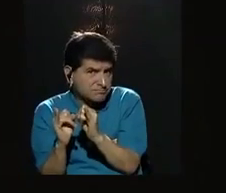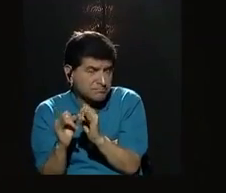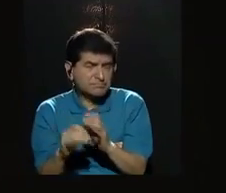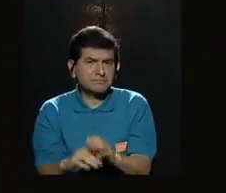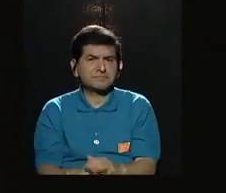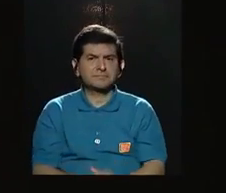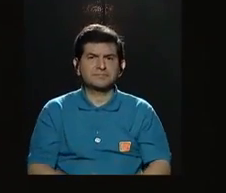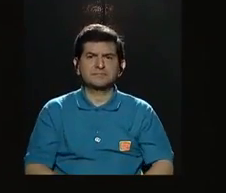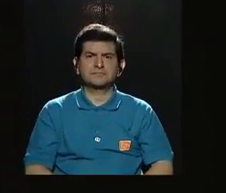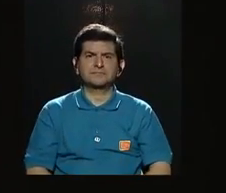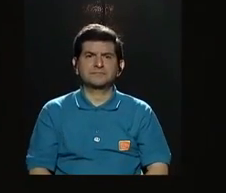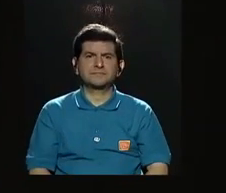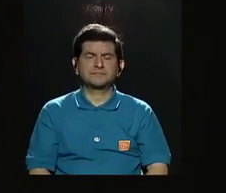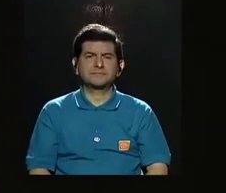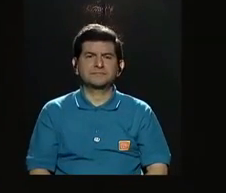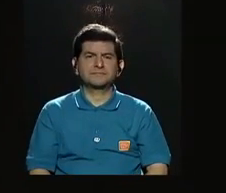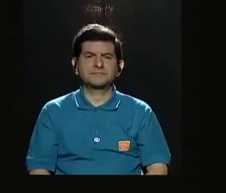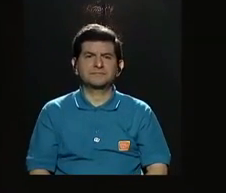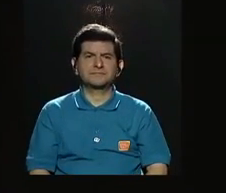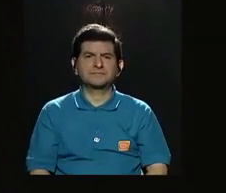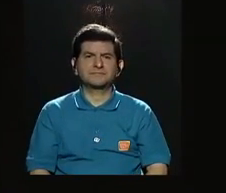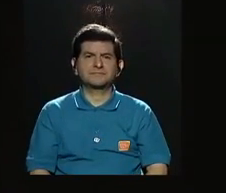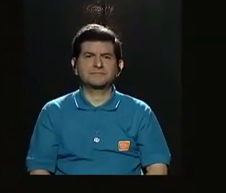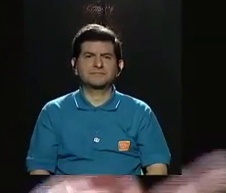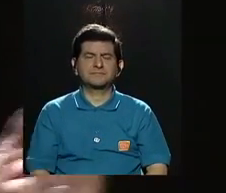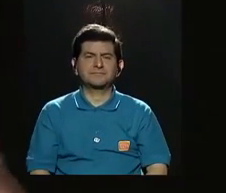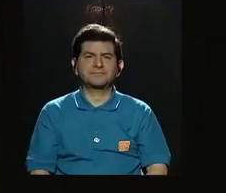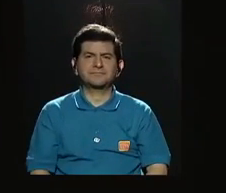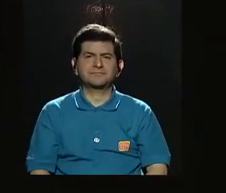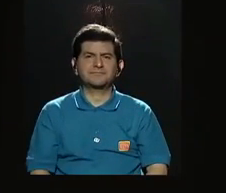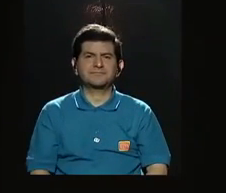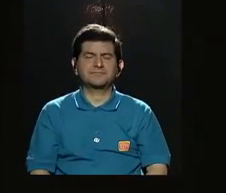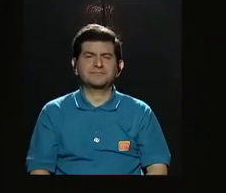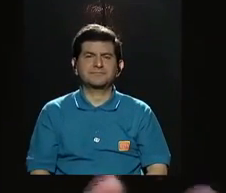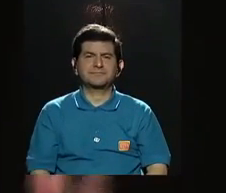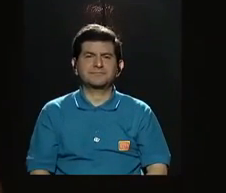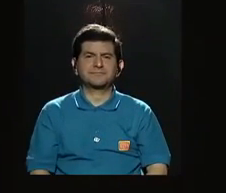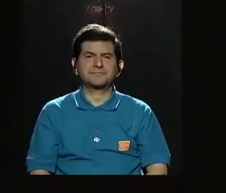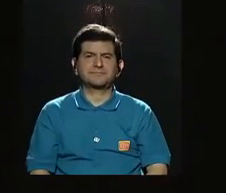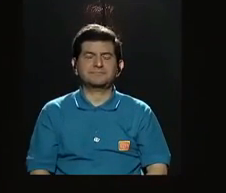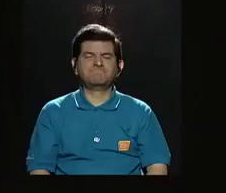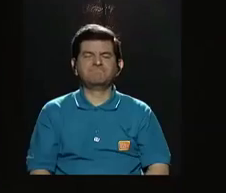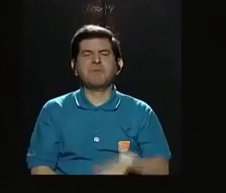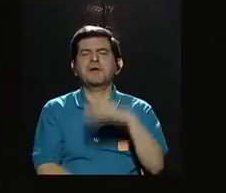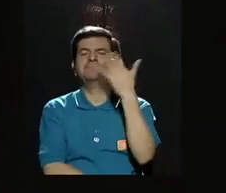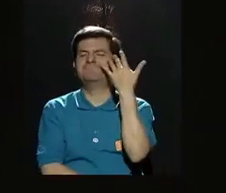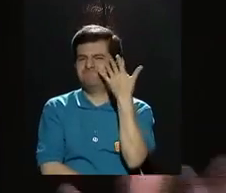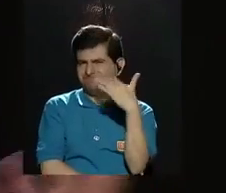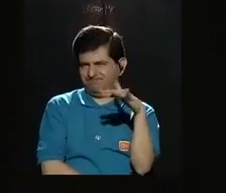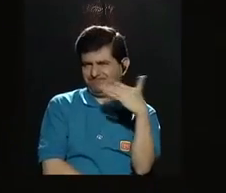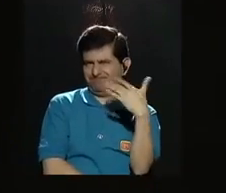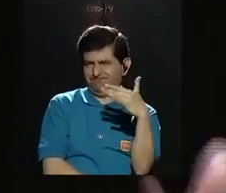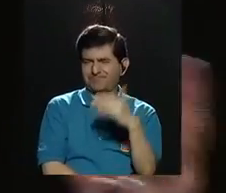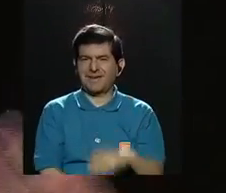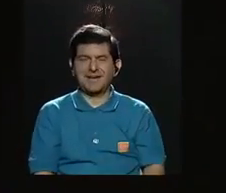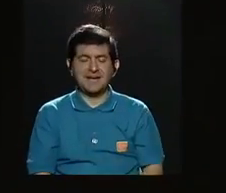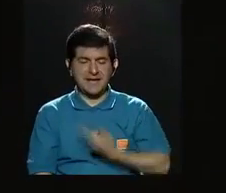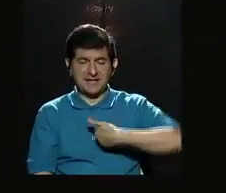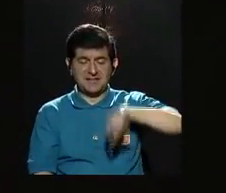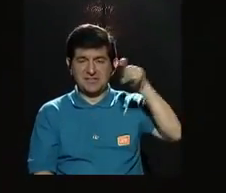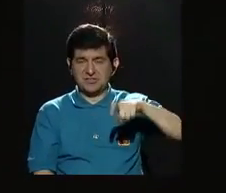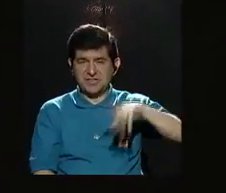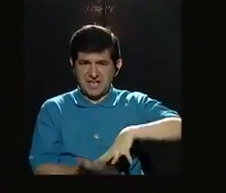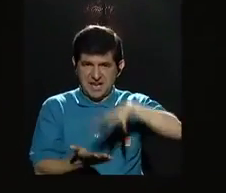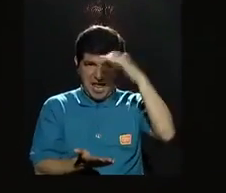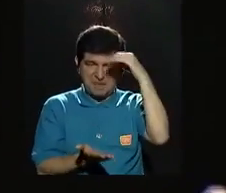And it seems that that we should draw from the lessons we have